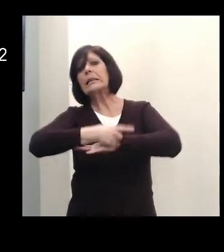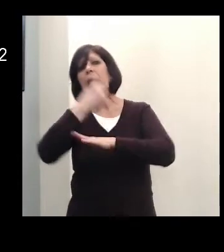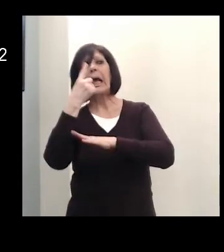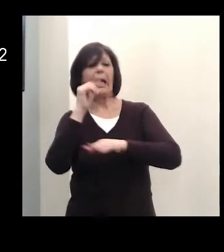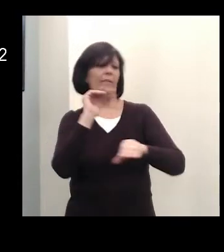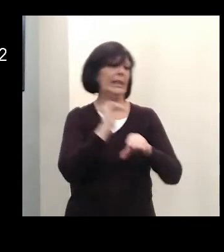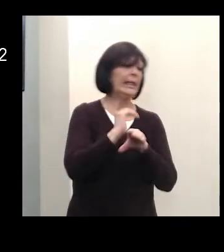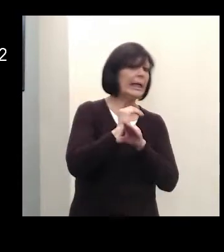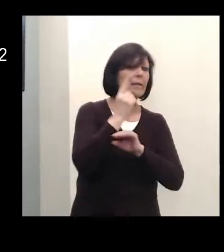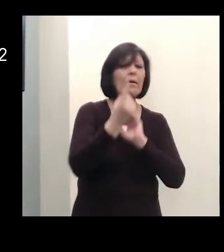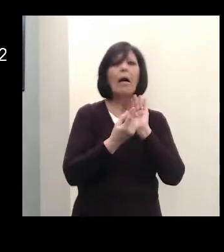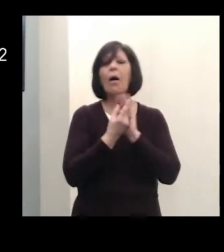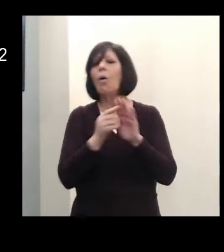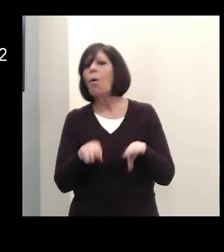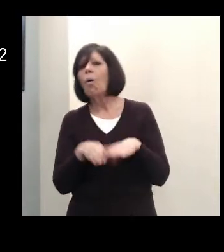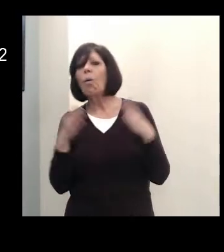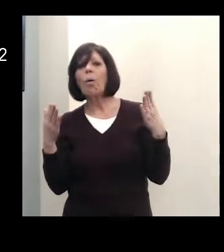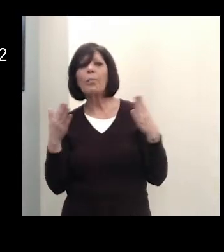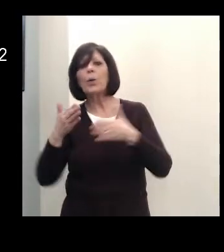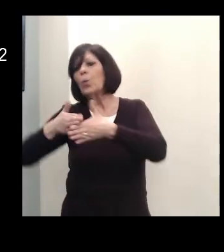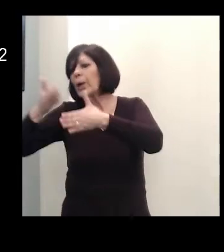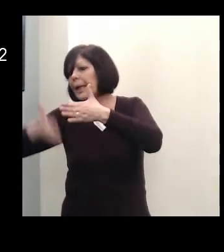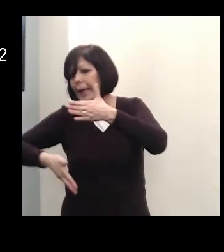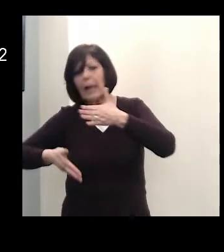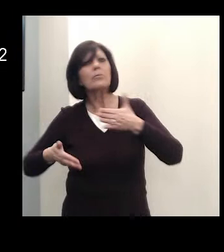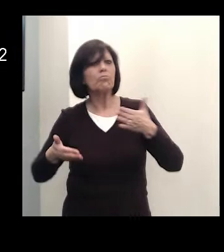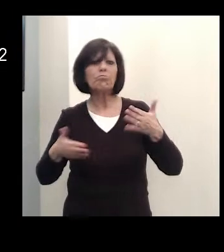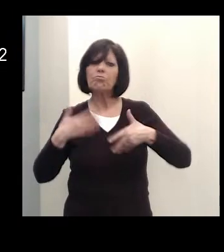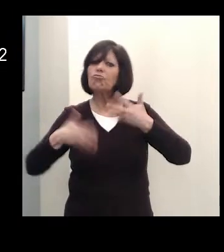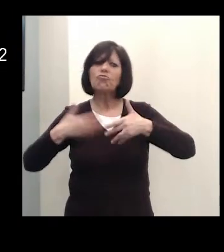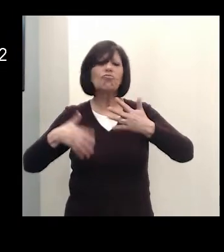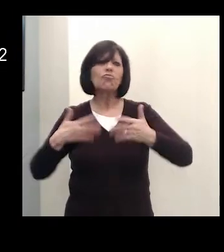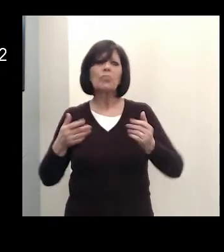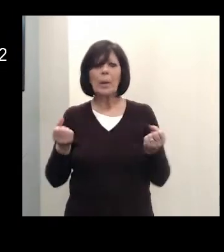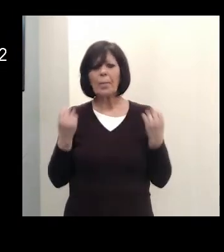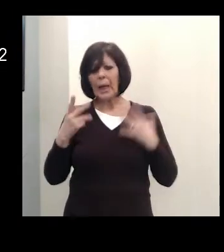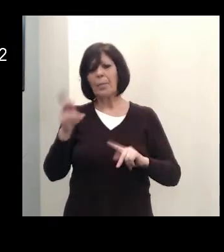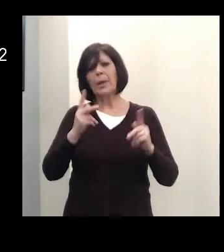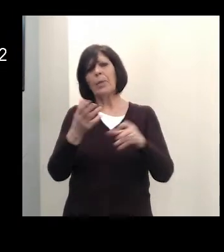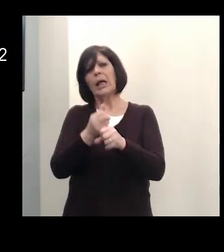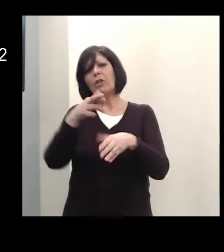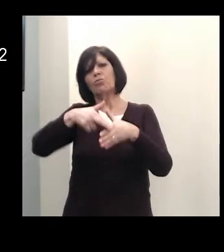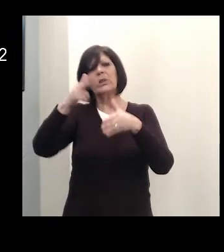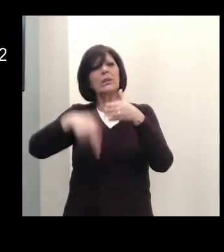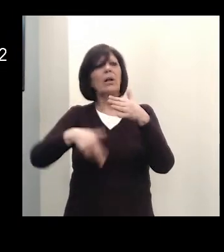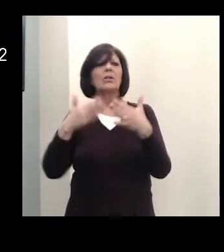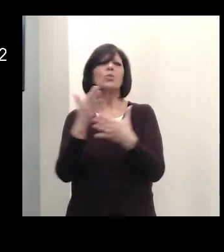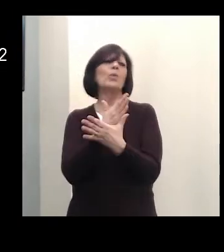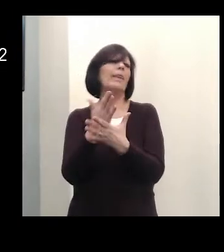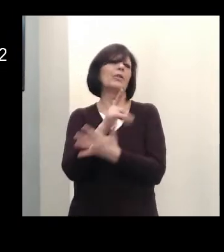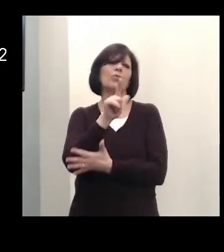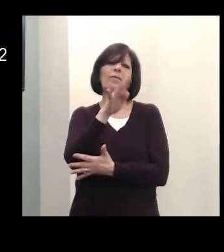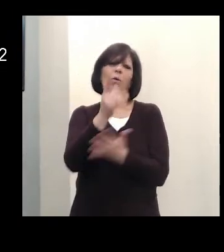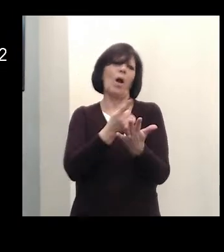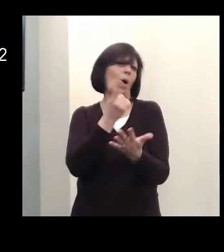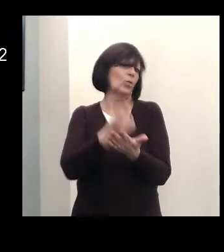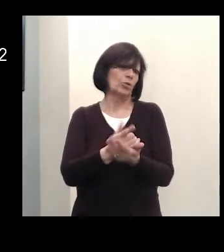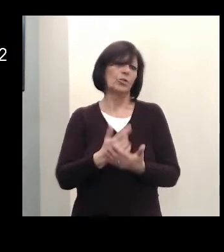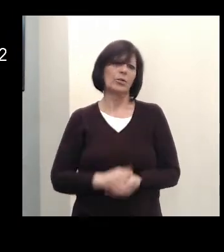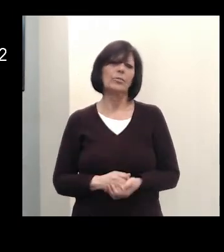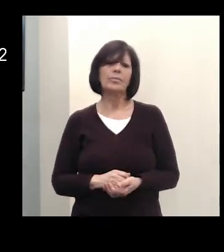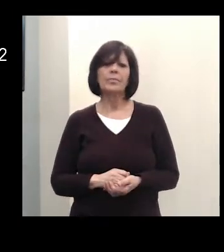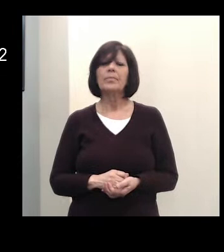hours, and we're turning around those tests pretty quickly. Many people get their results within 24 hours, if not, then 48 hours.